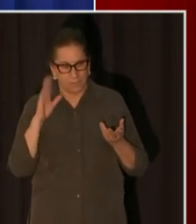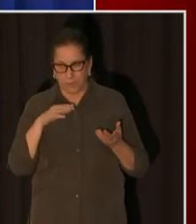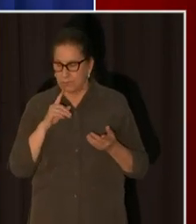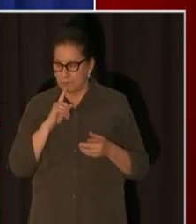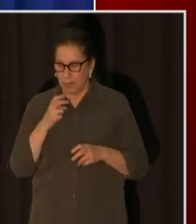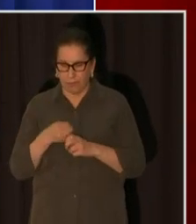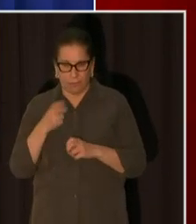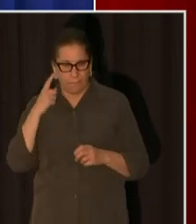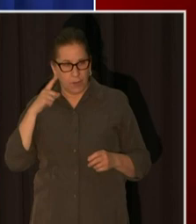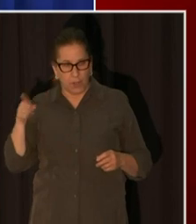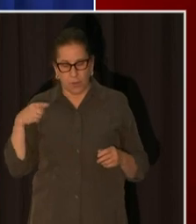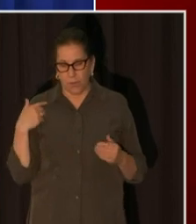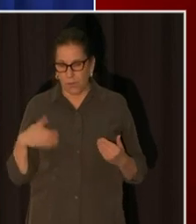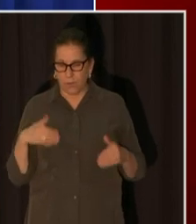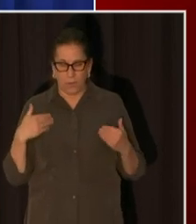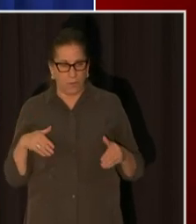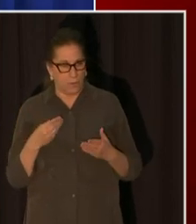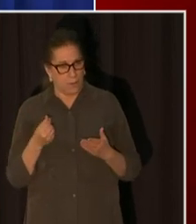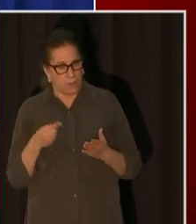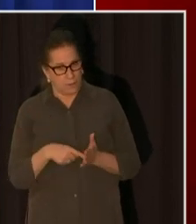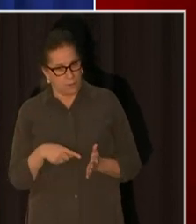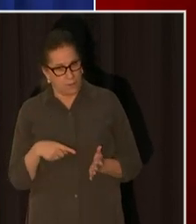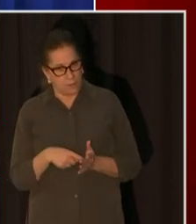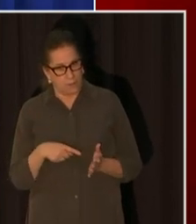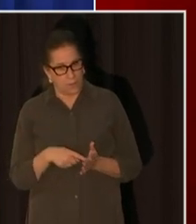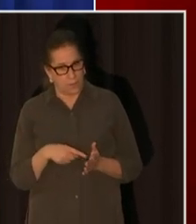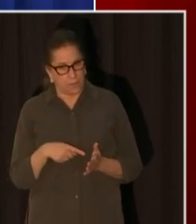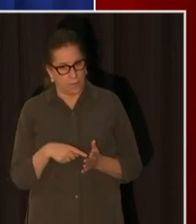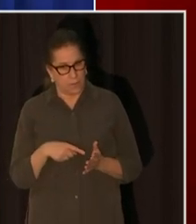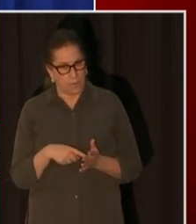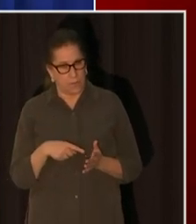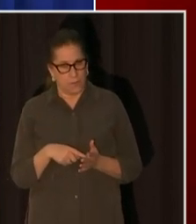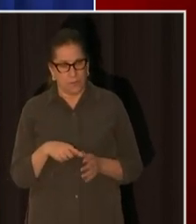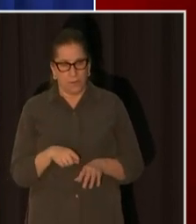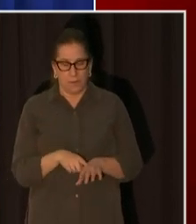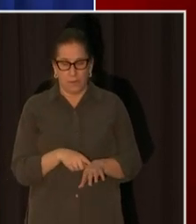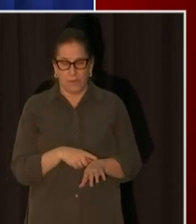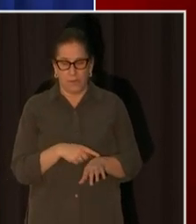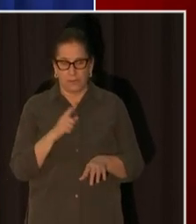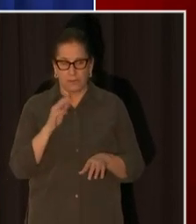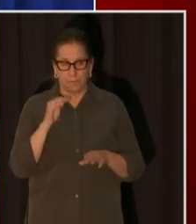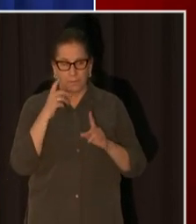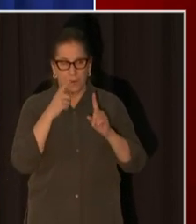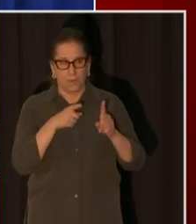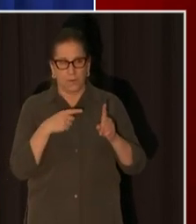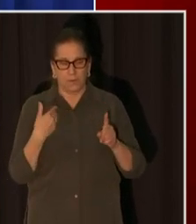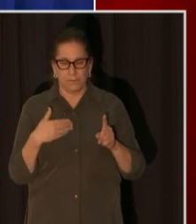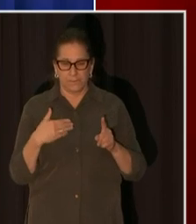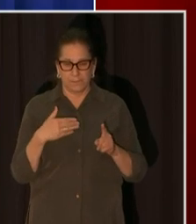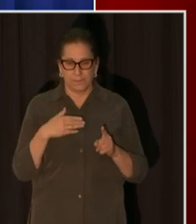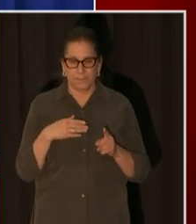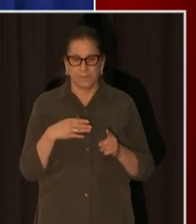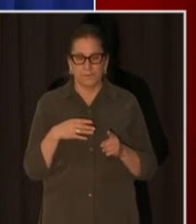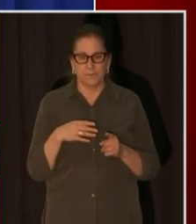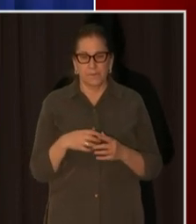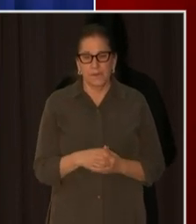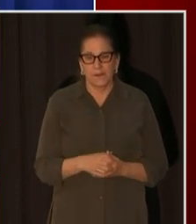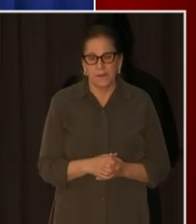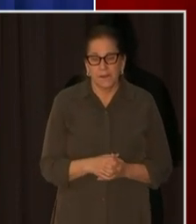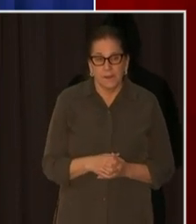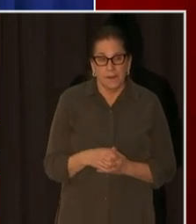What can we gain for, like, my business, okay, which is completely on the edge of